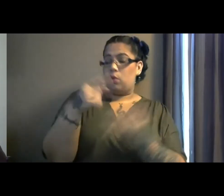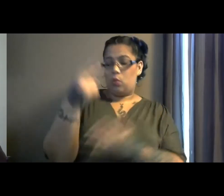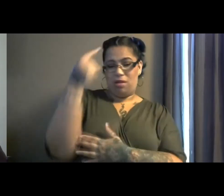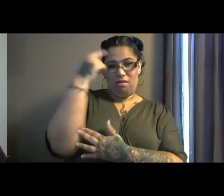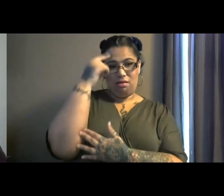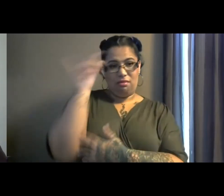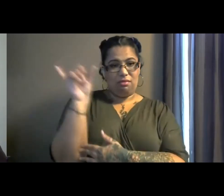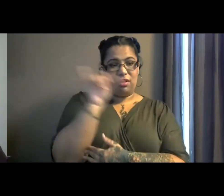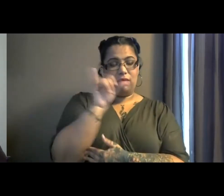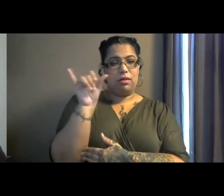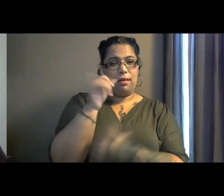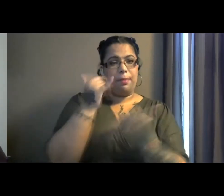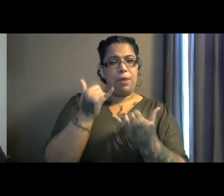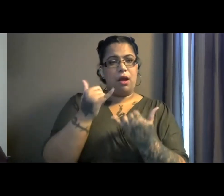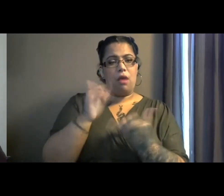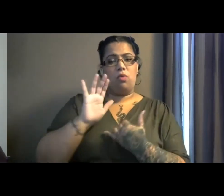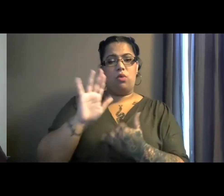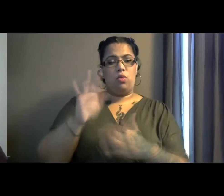lifetime.